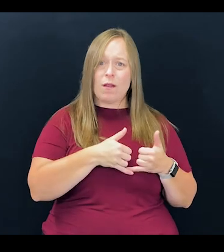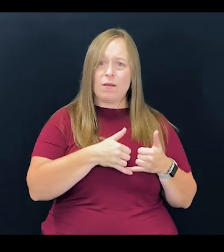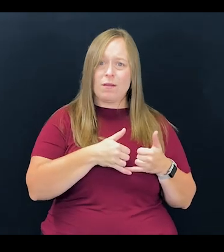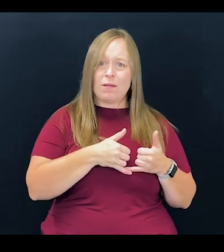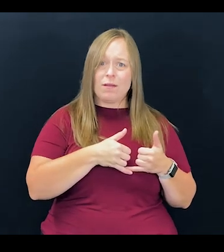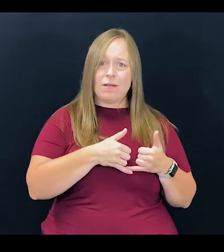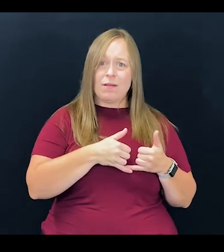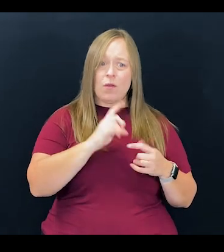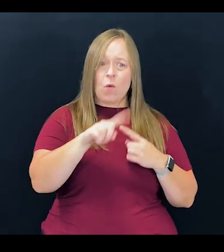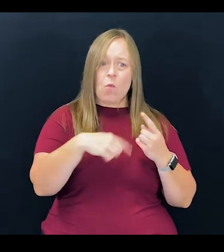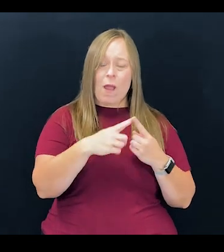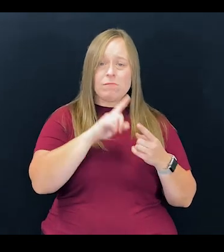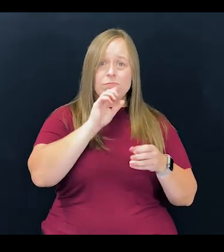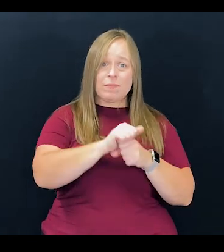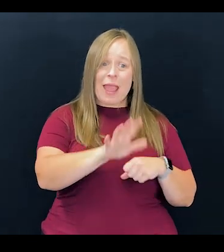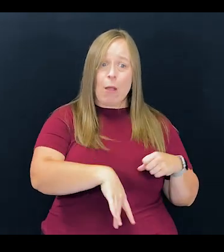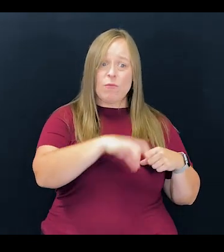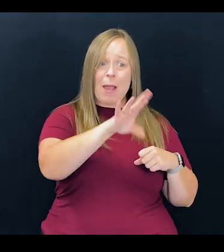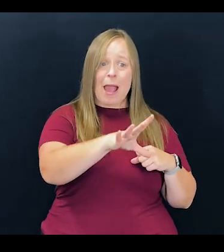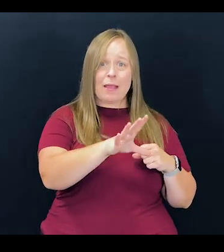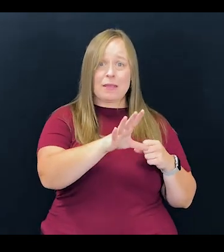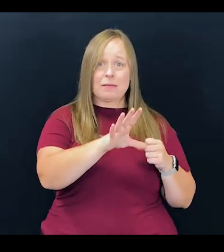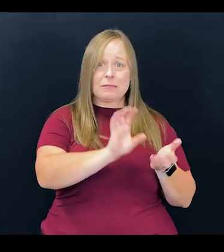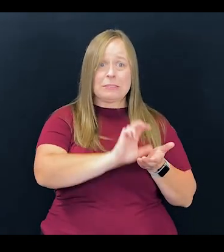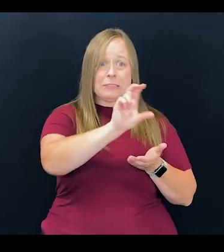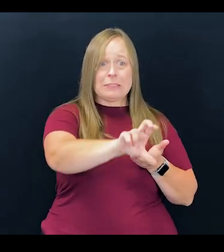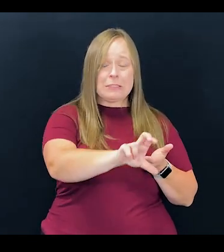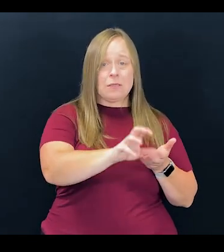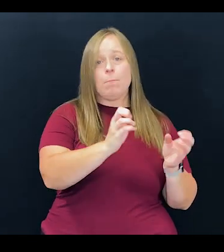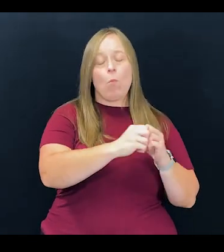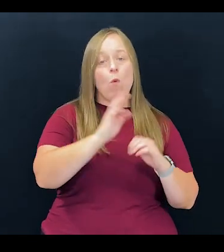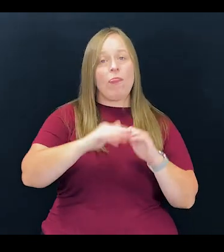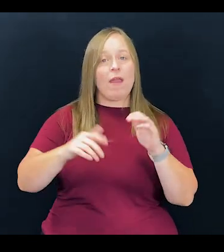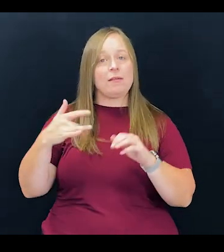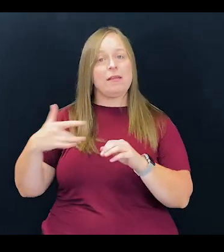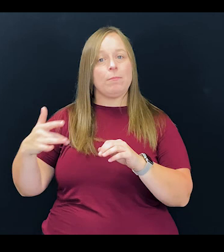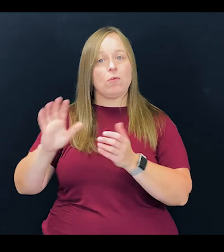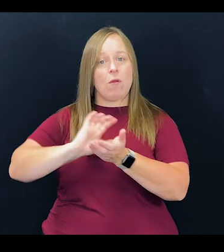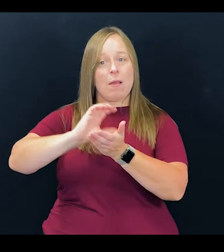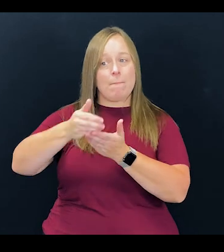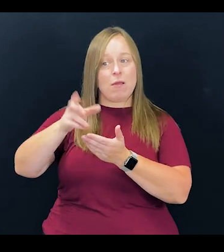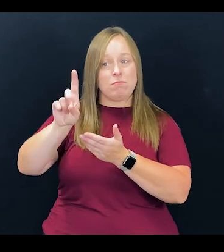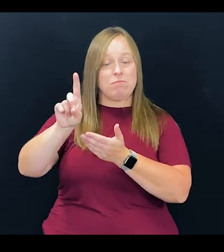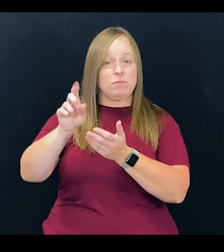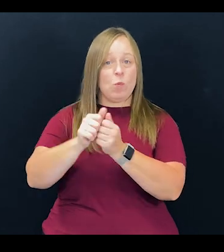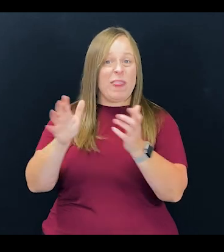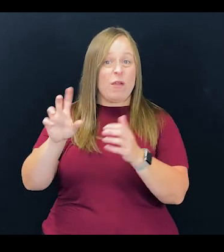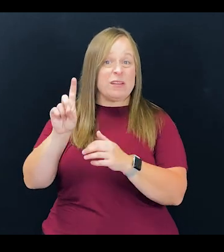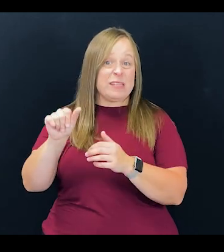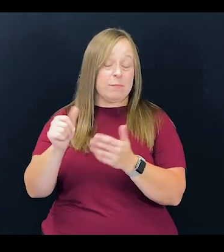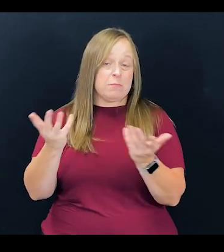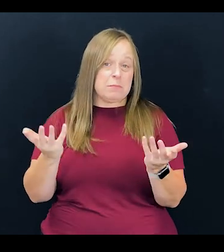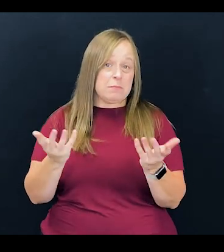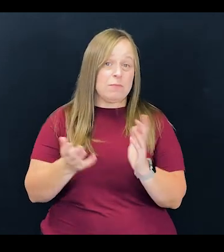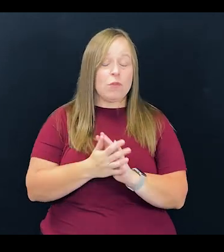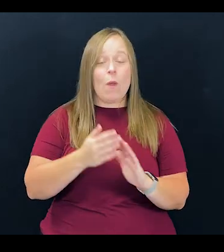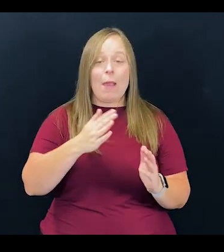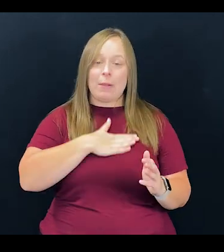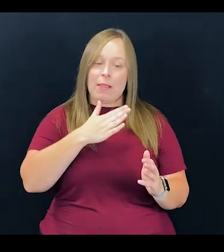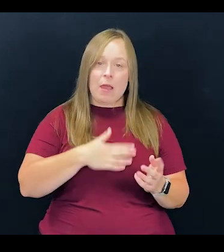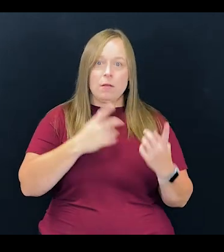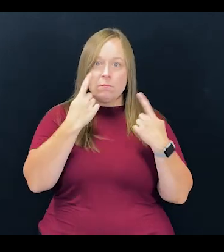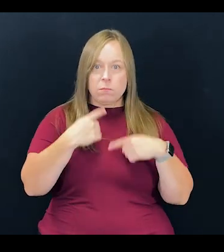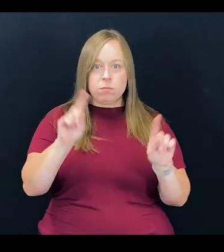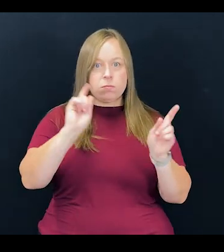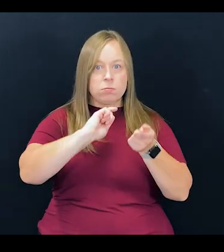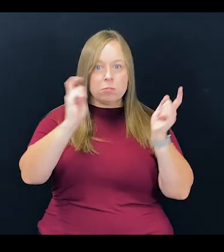their reward when they perhaps out of pocket put out a lot more than the typical non-disabled athlete. So